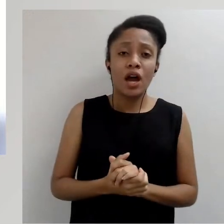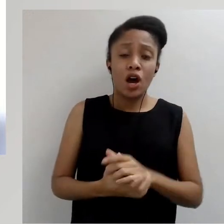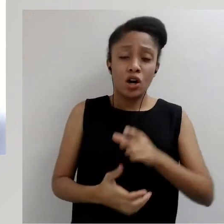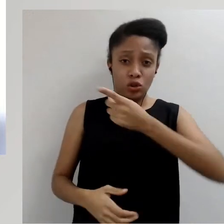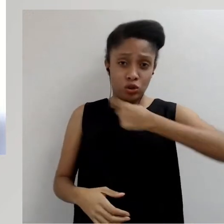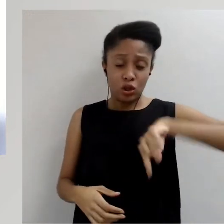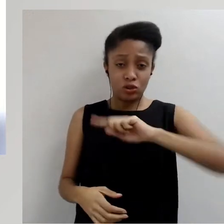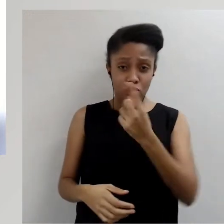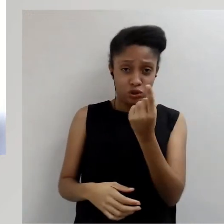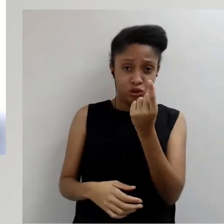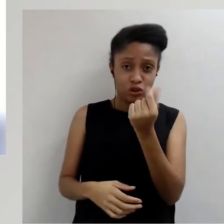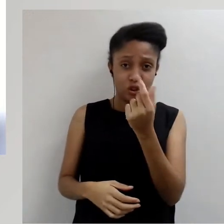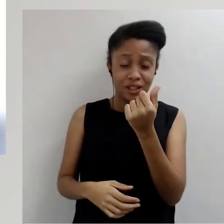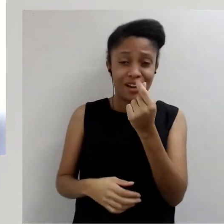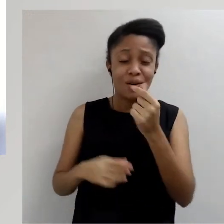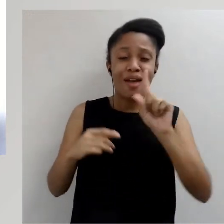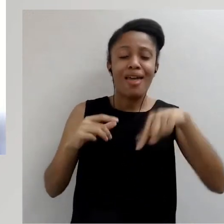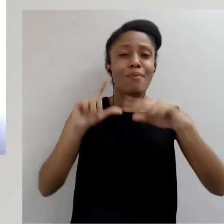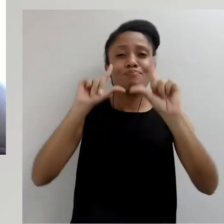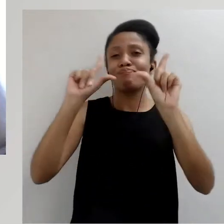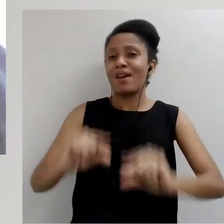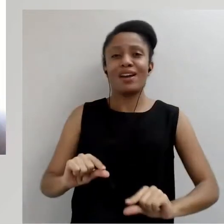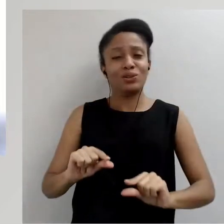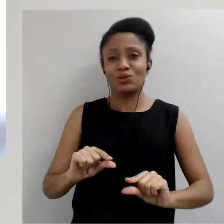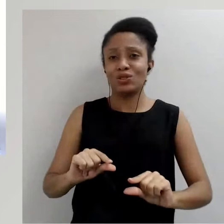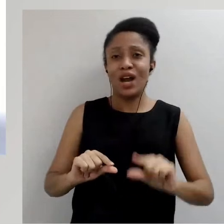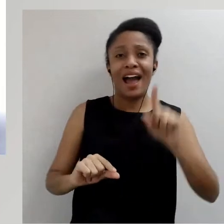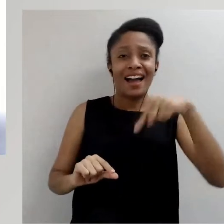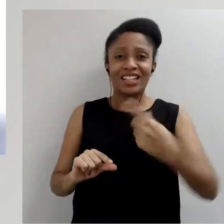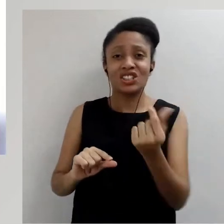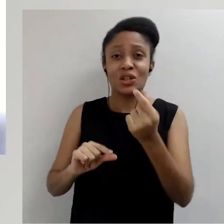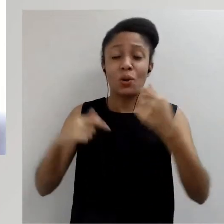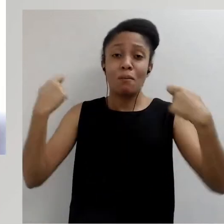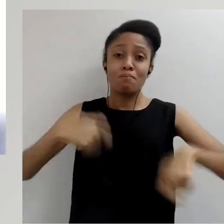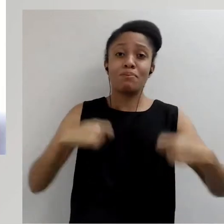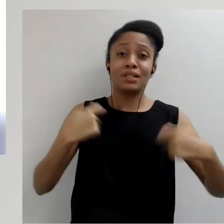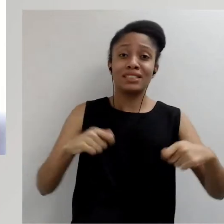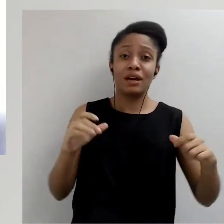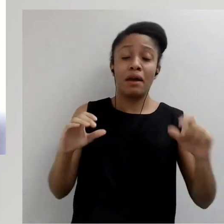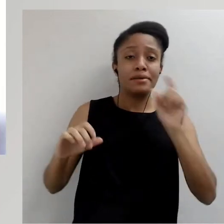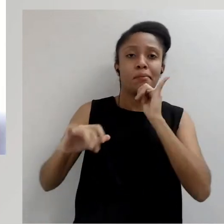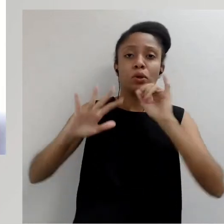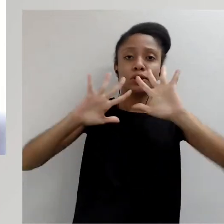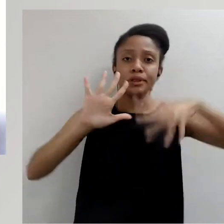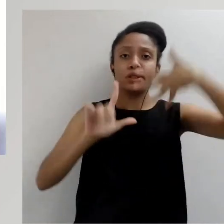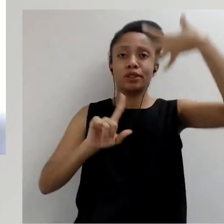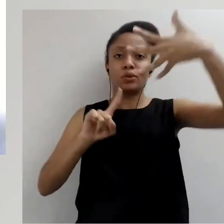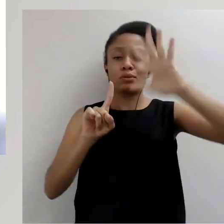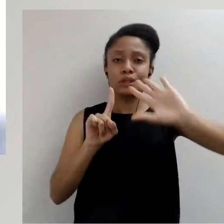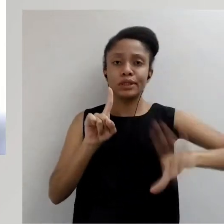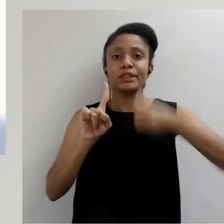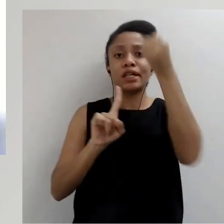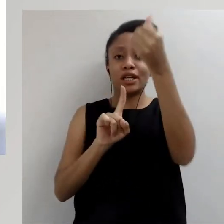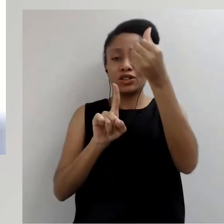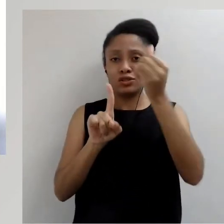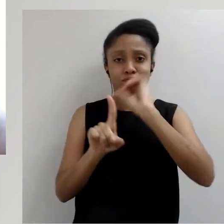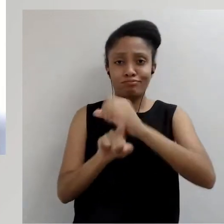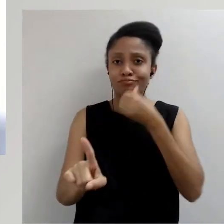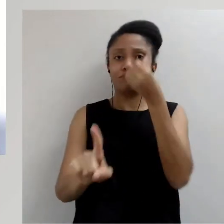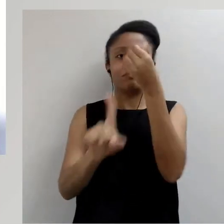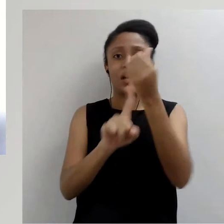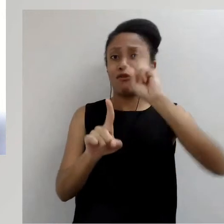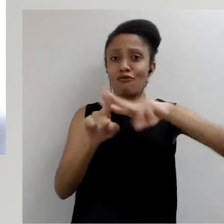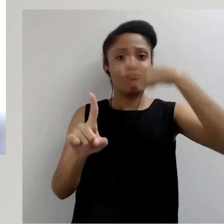purchasing. Our money doesn't is not that worthy. We need to multiply by 5 or